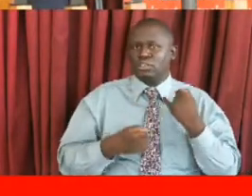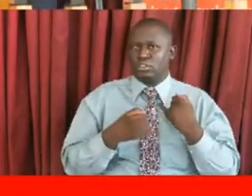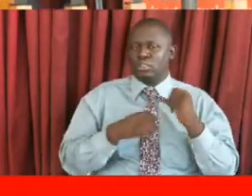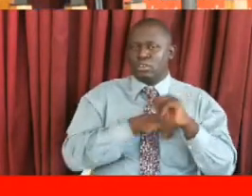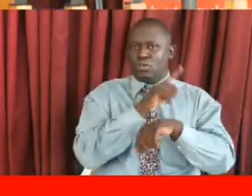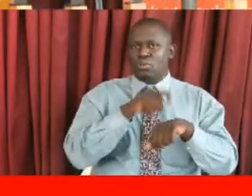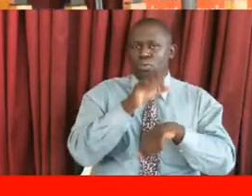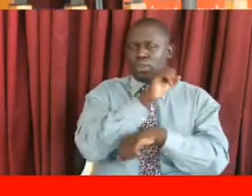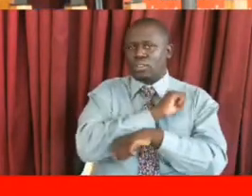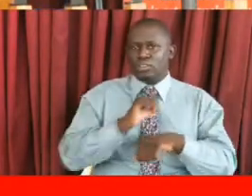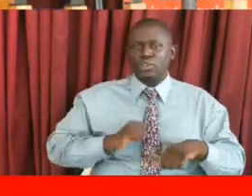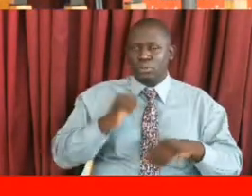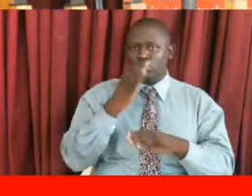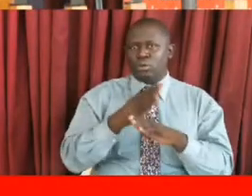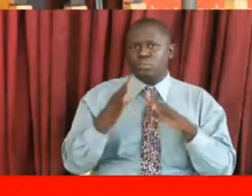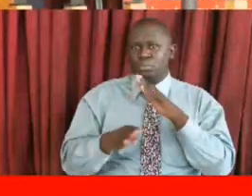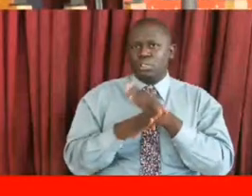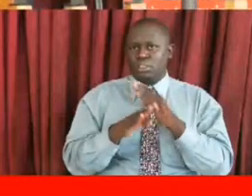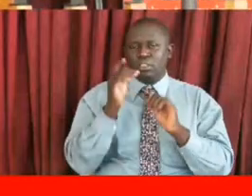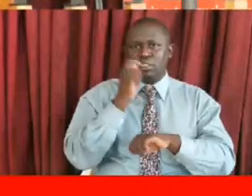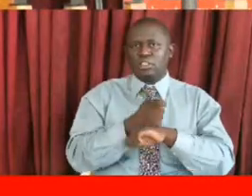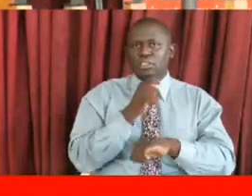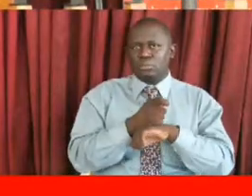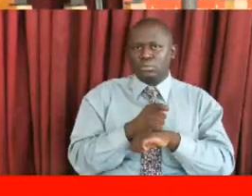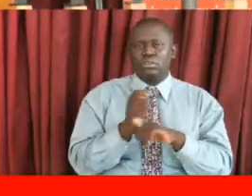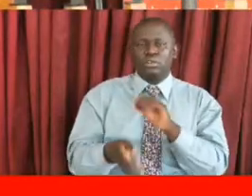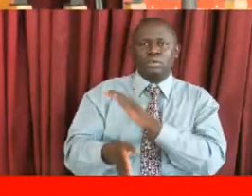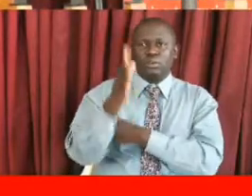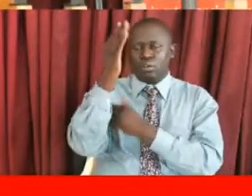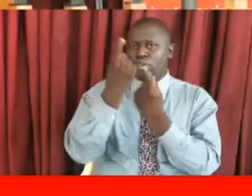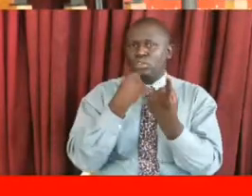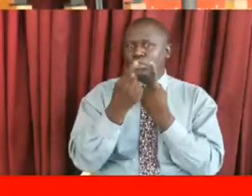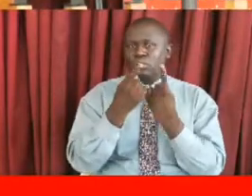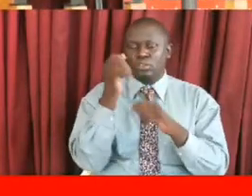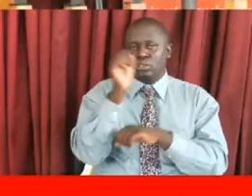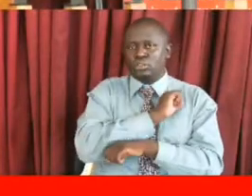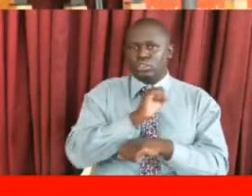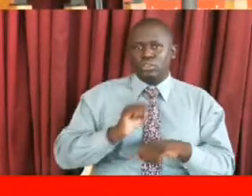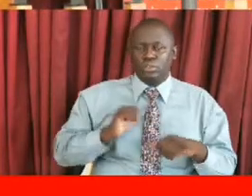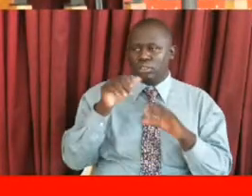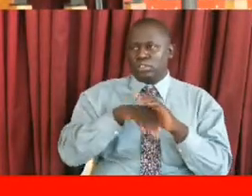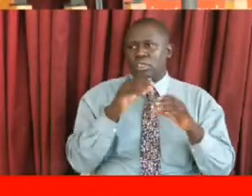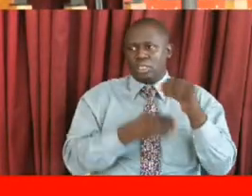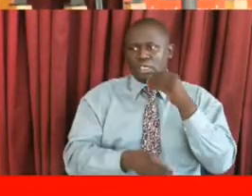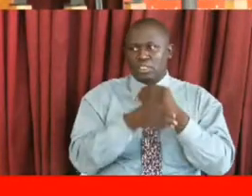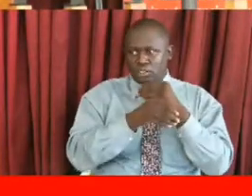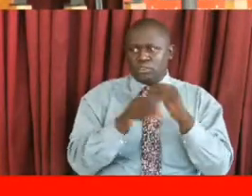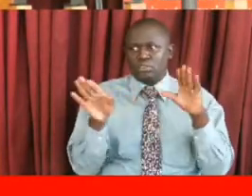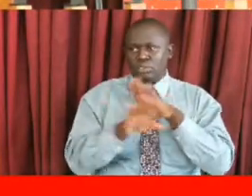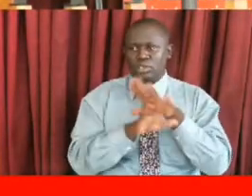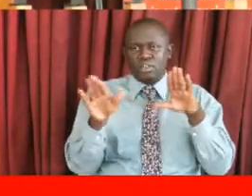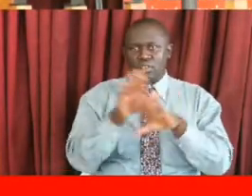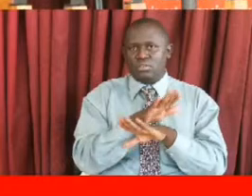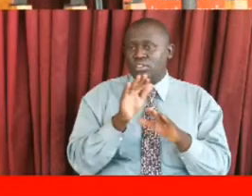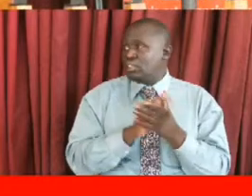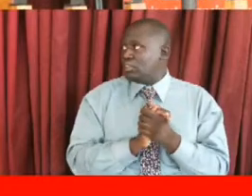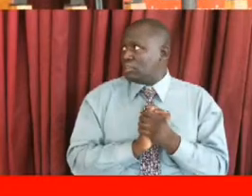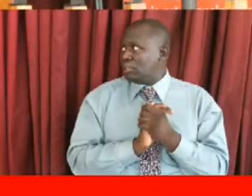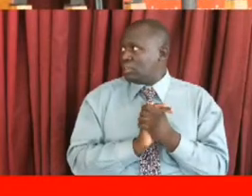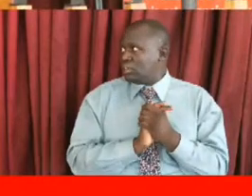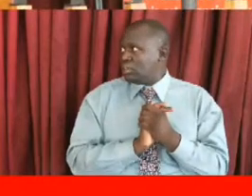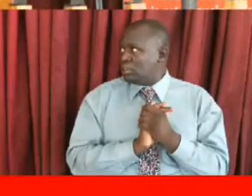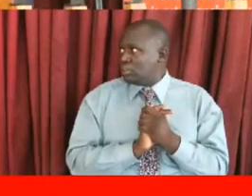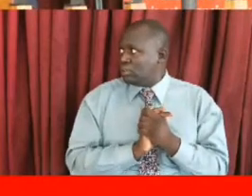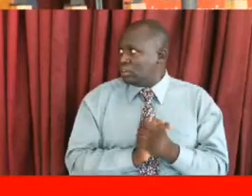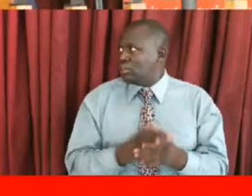Solomon buil the temple God told Solomon in addition to everything you're going to do put